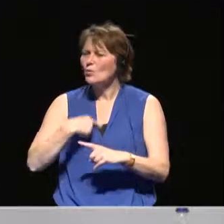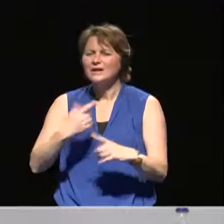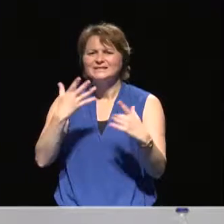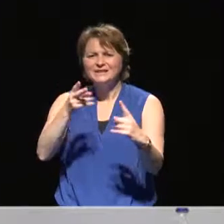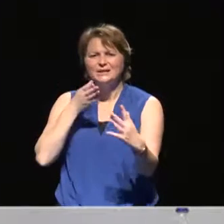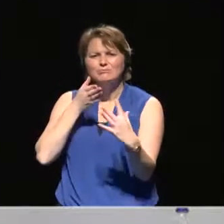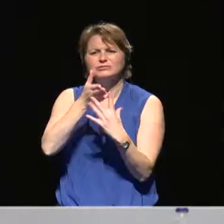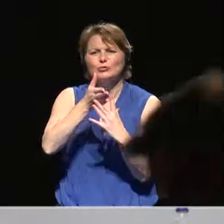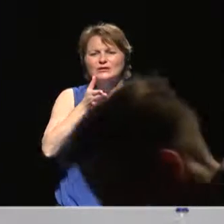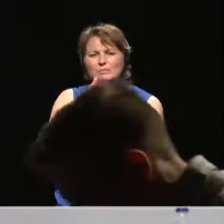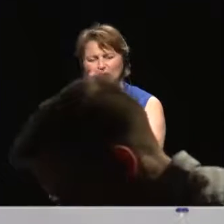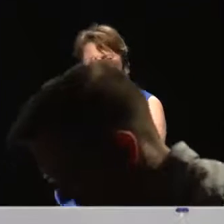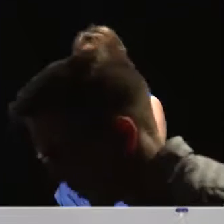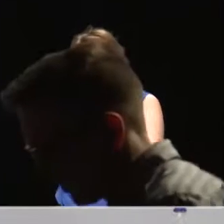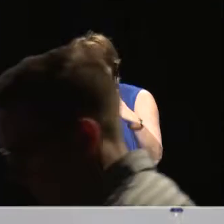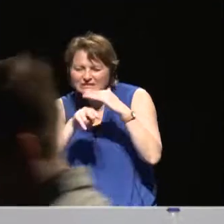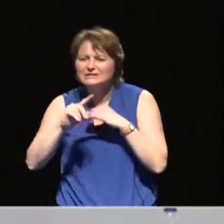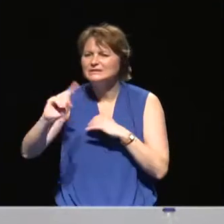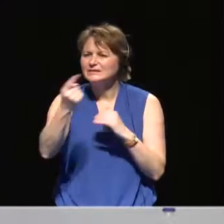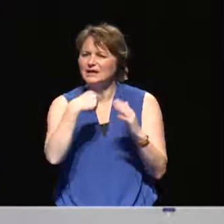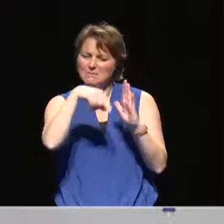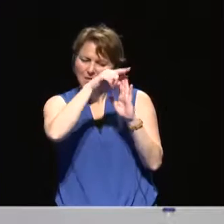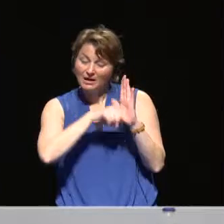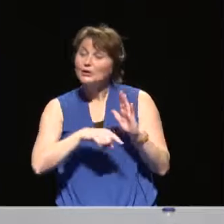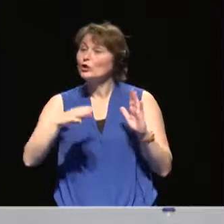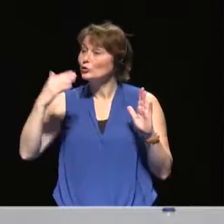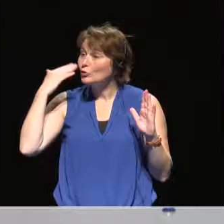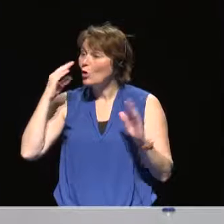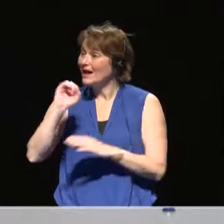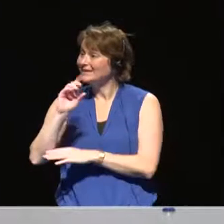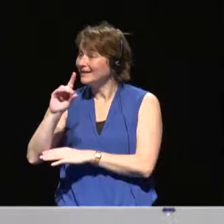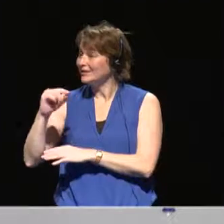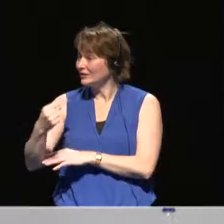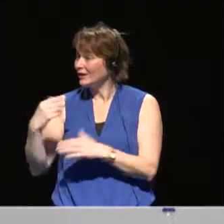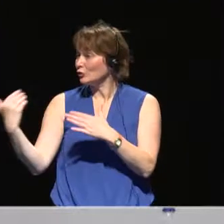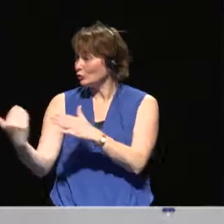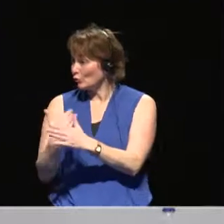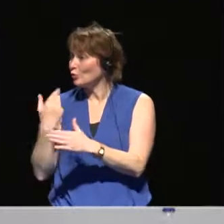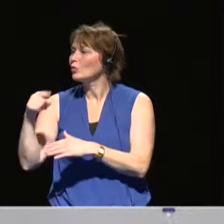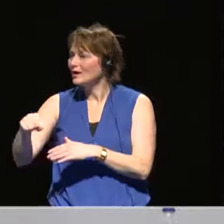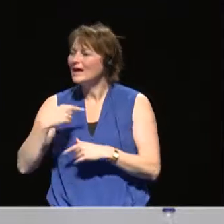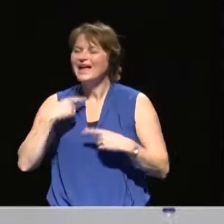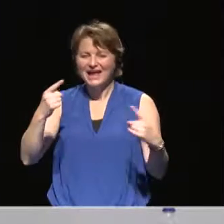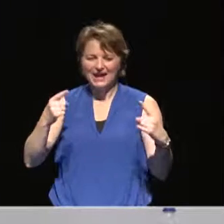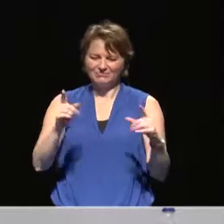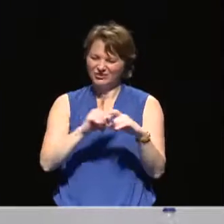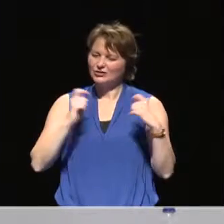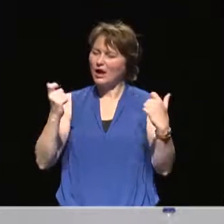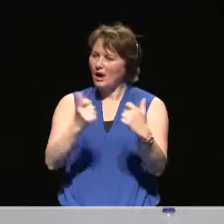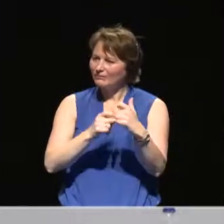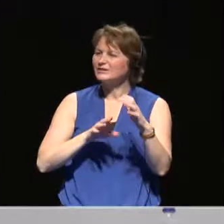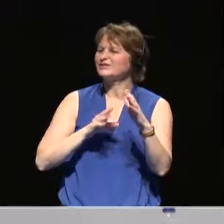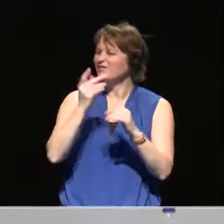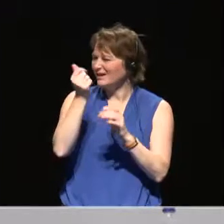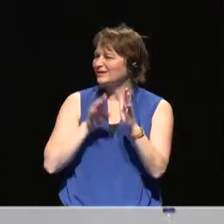policies in view of the definition of the new Sustainable Development Goals and the Addis Ababa Conference on Financing for Development. Tax